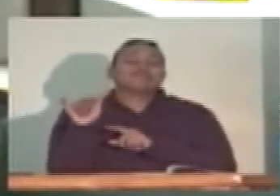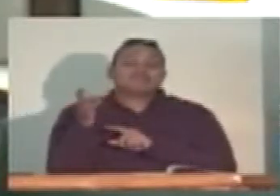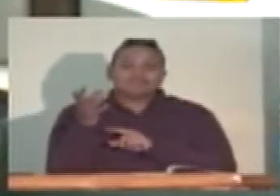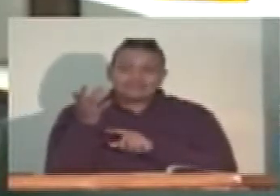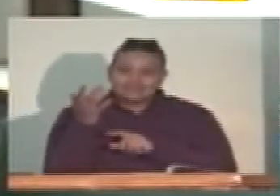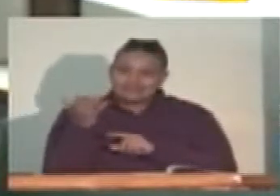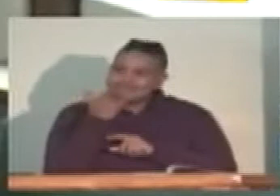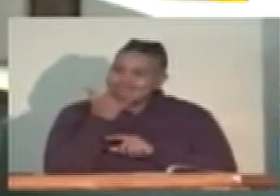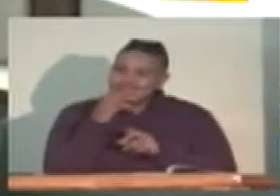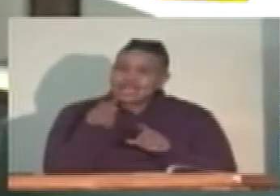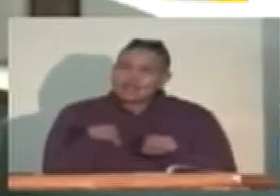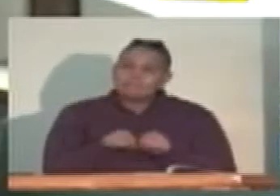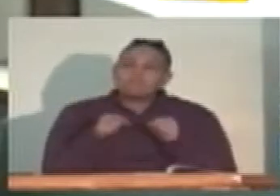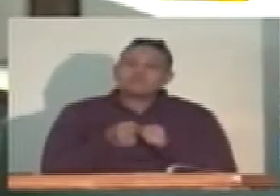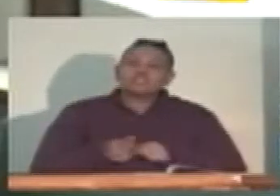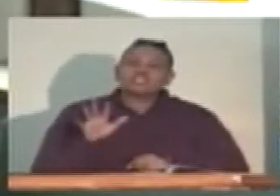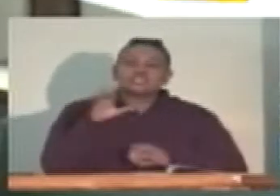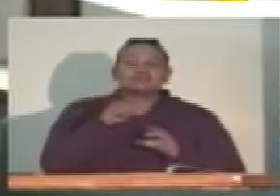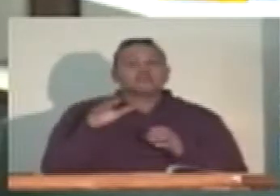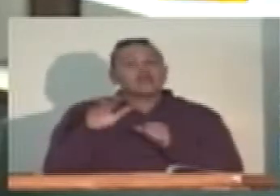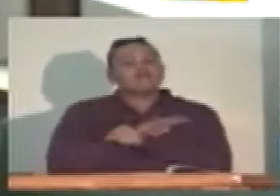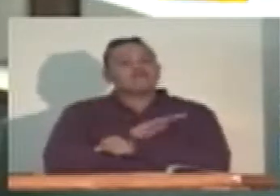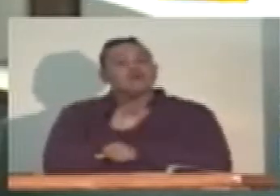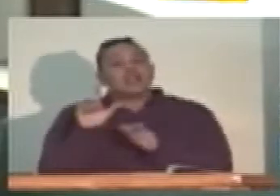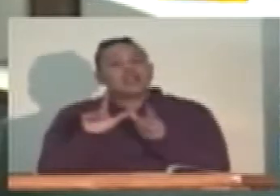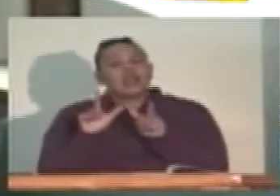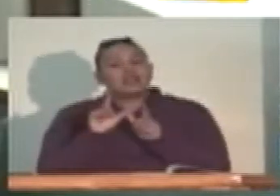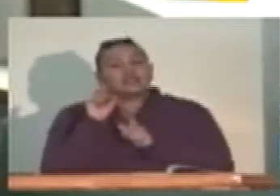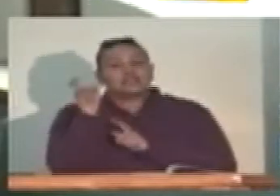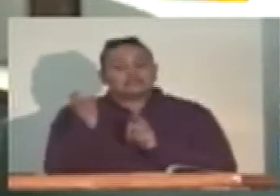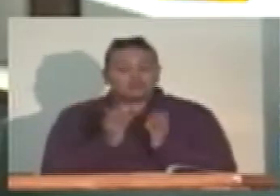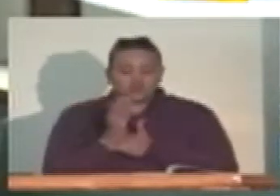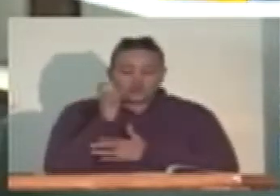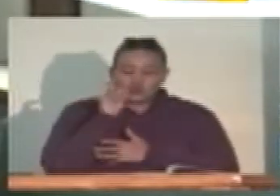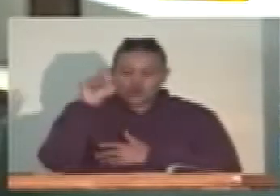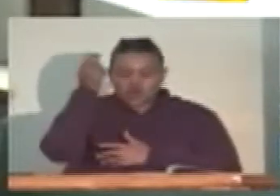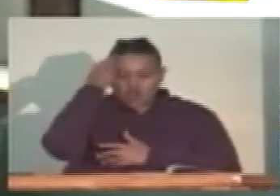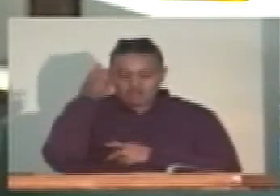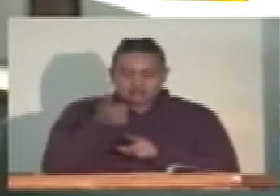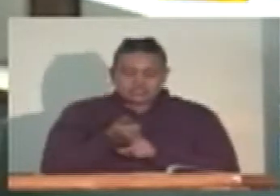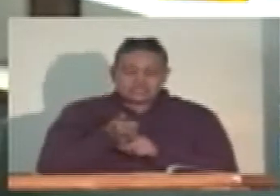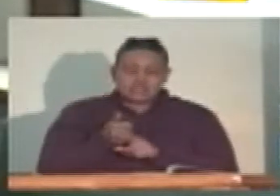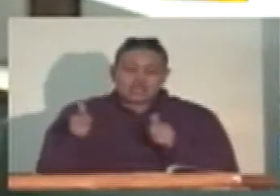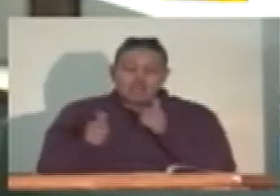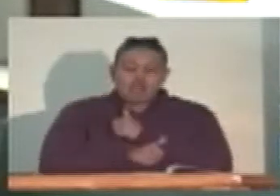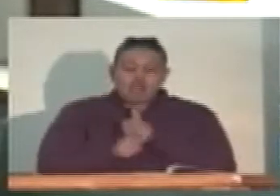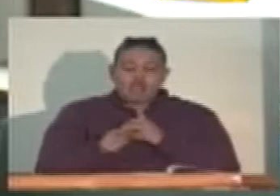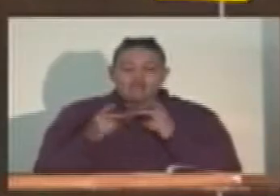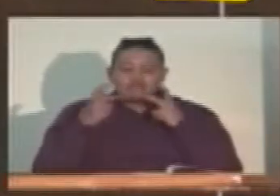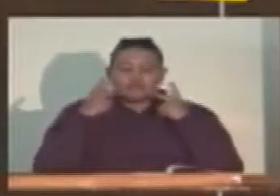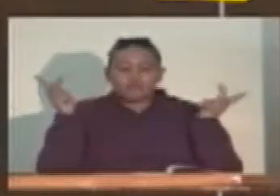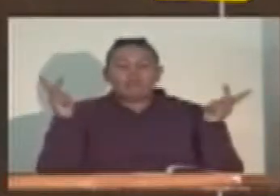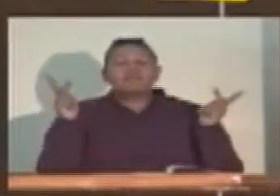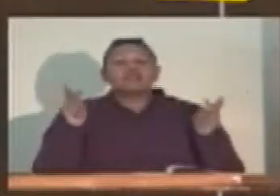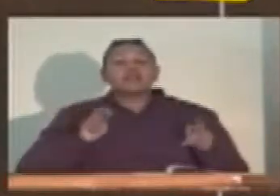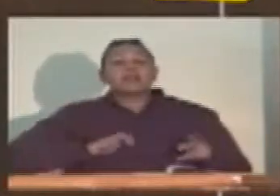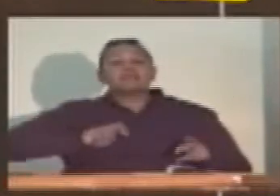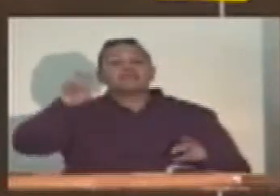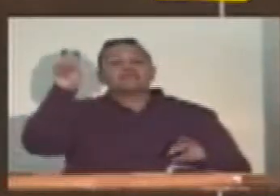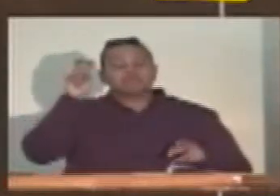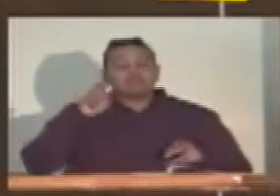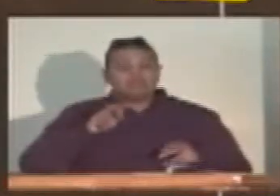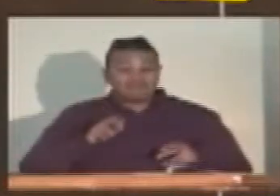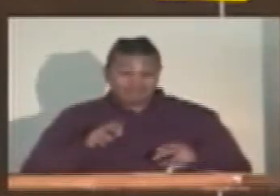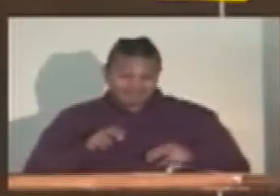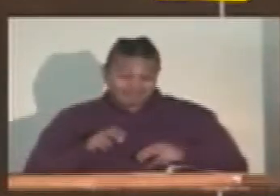is operating in breach of the exclusive license granted by the government under the Public Passenger Transport Corporate